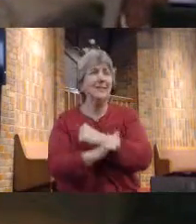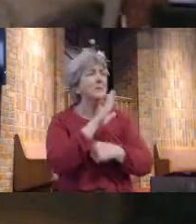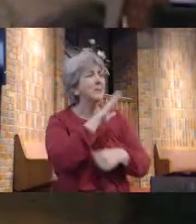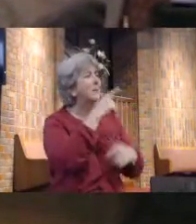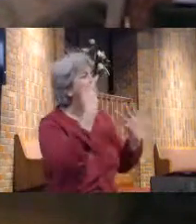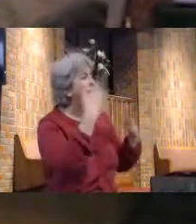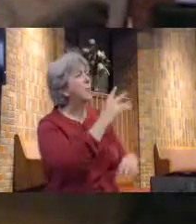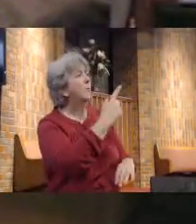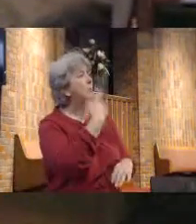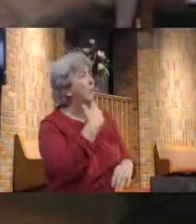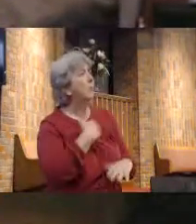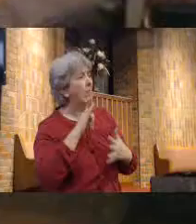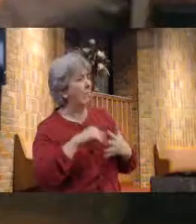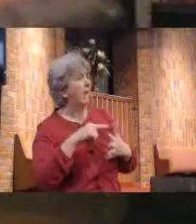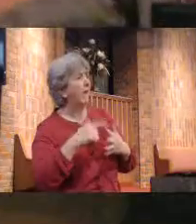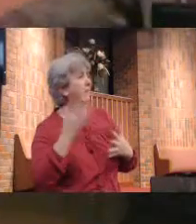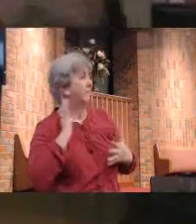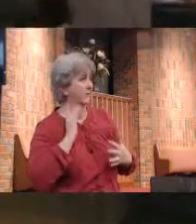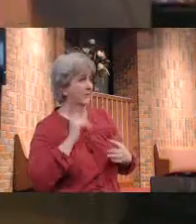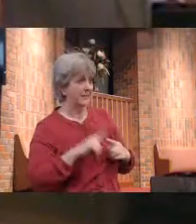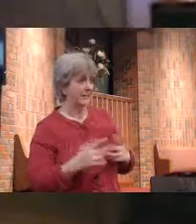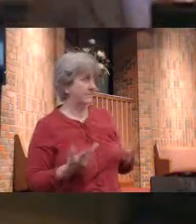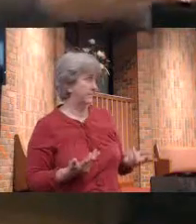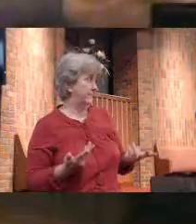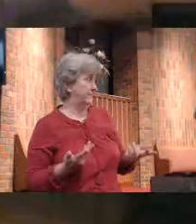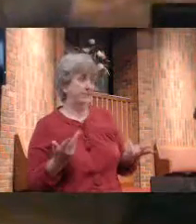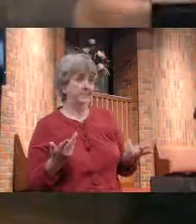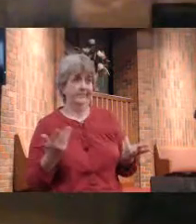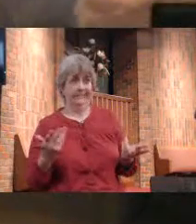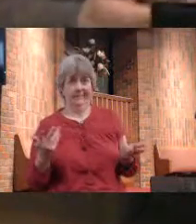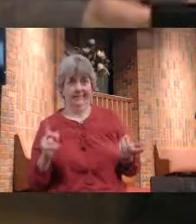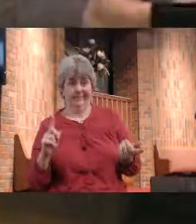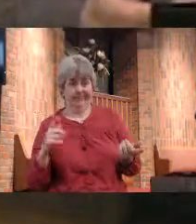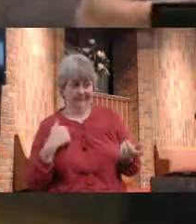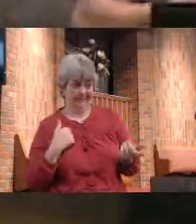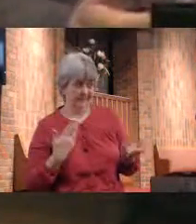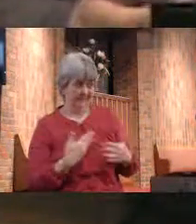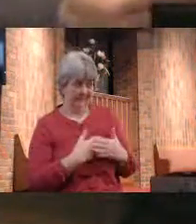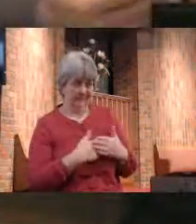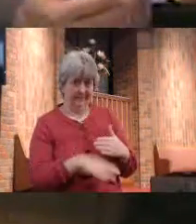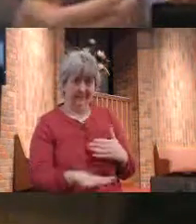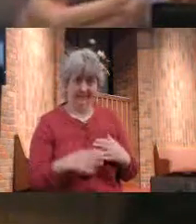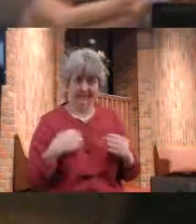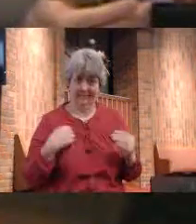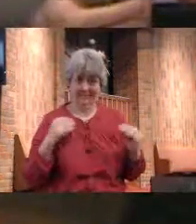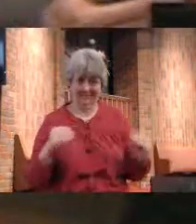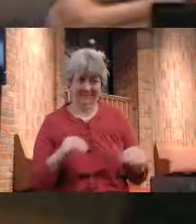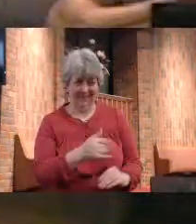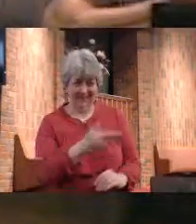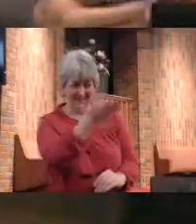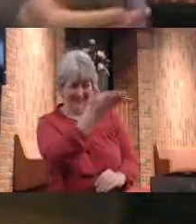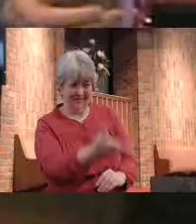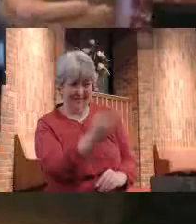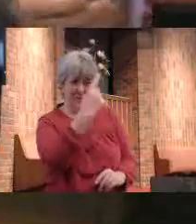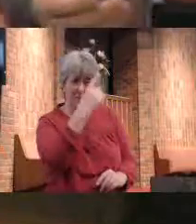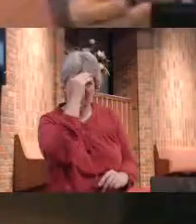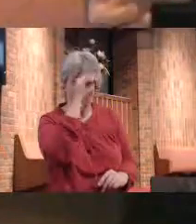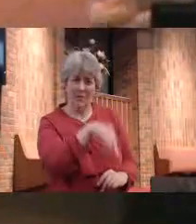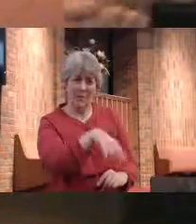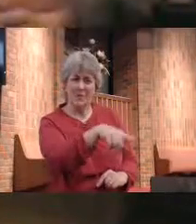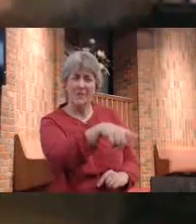told me I'll be a mighty nation, but the heir of my house is a stranger.